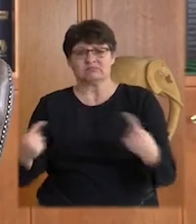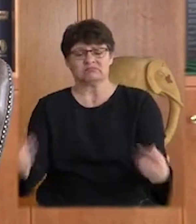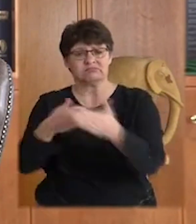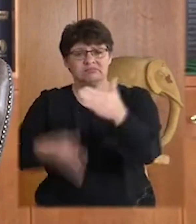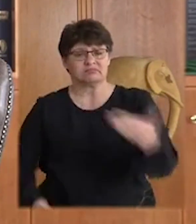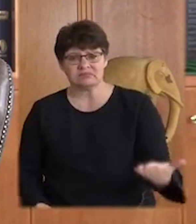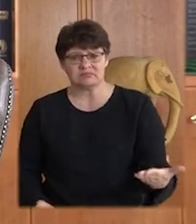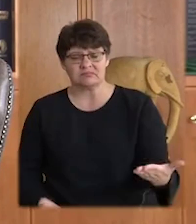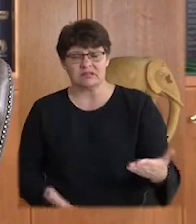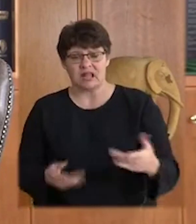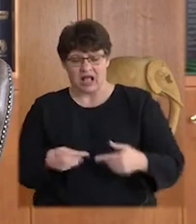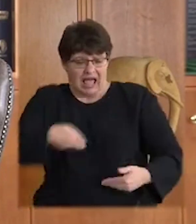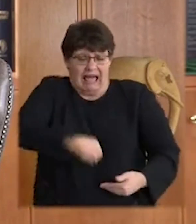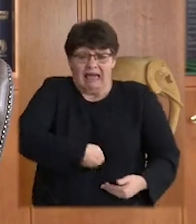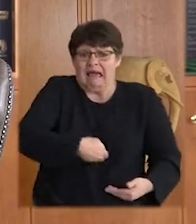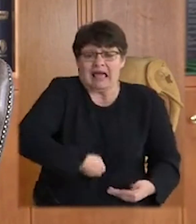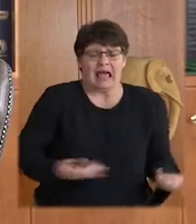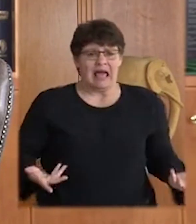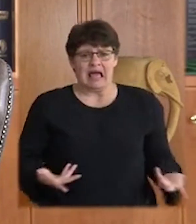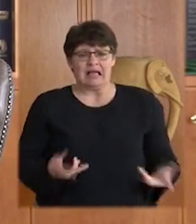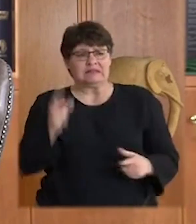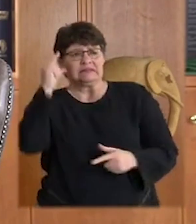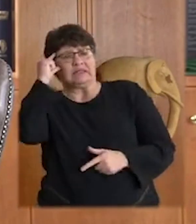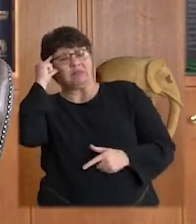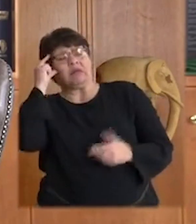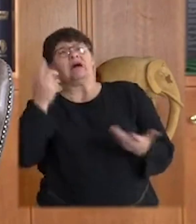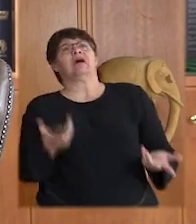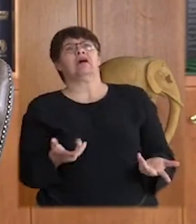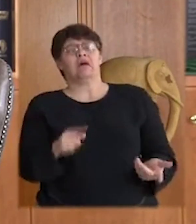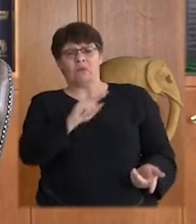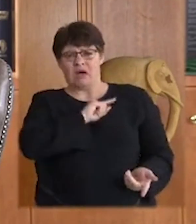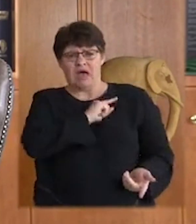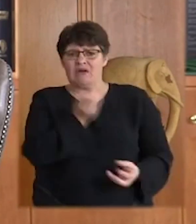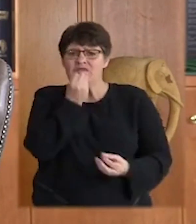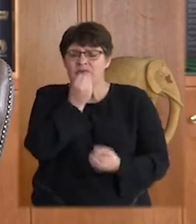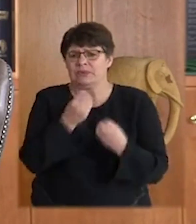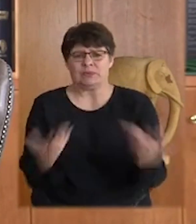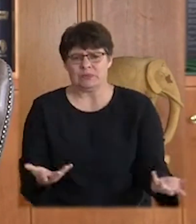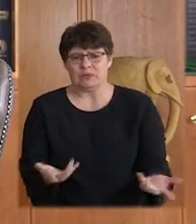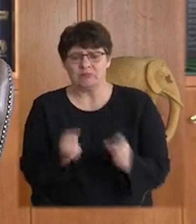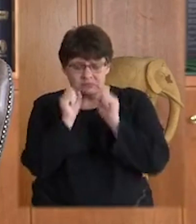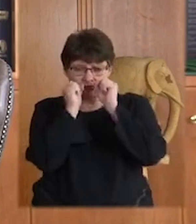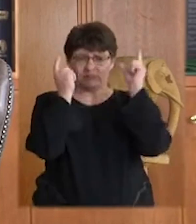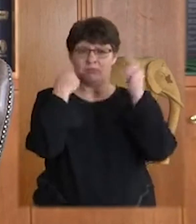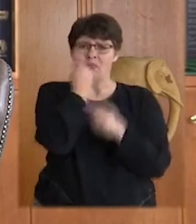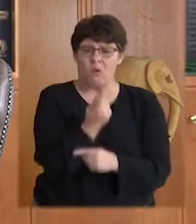struggling to survive, and of children going to bed and waking up hungry.